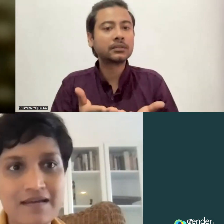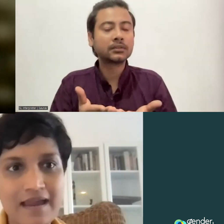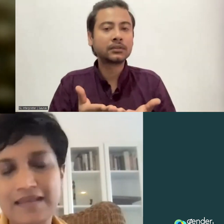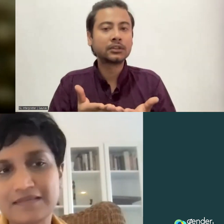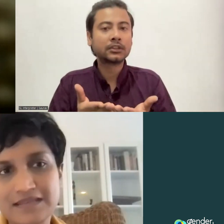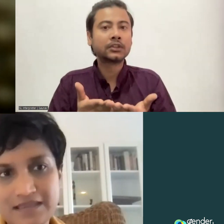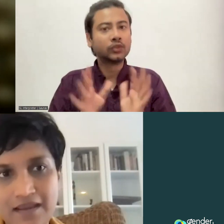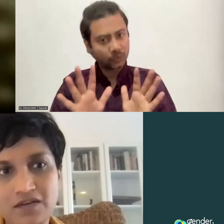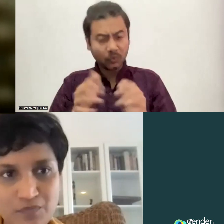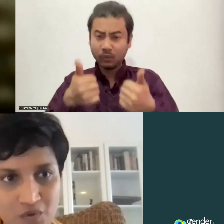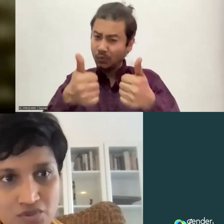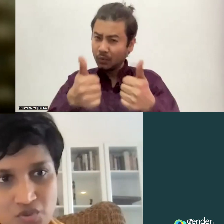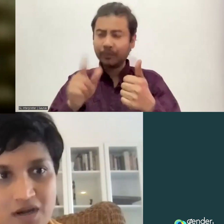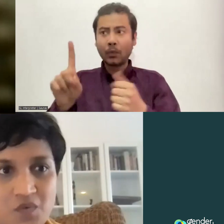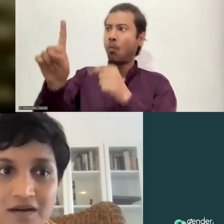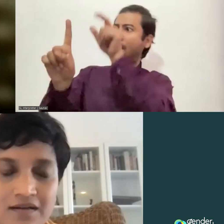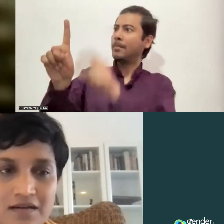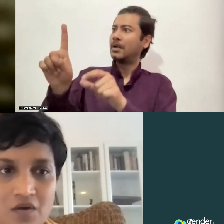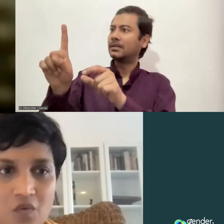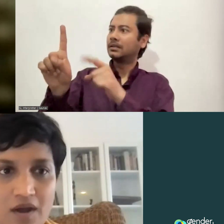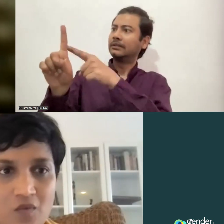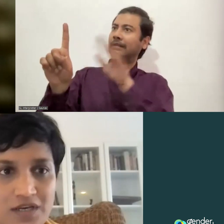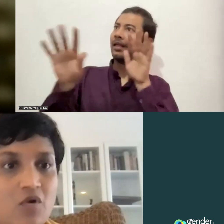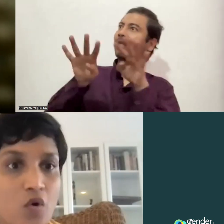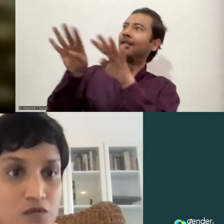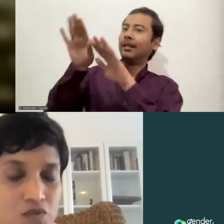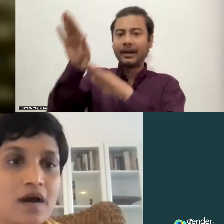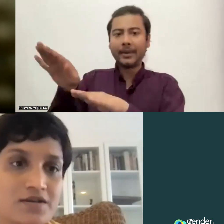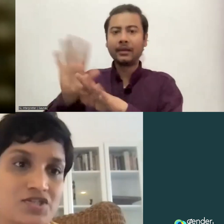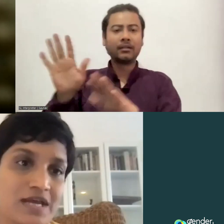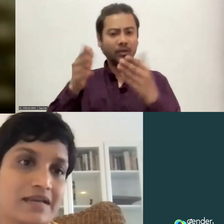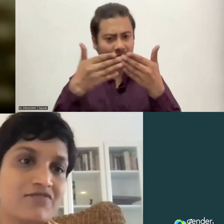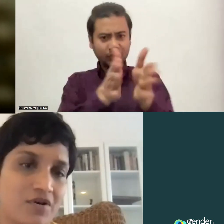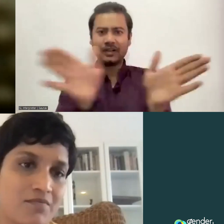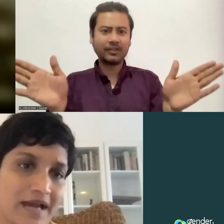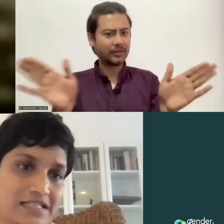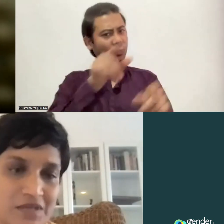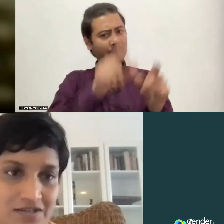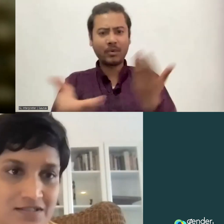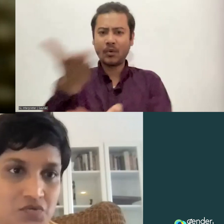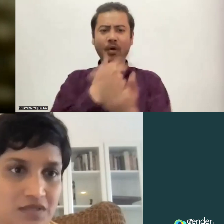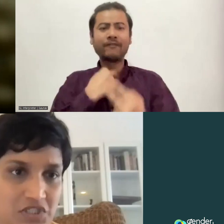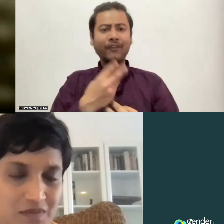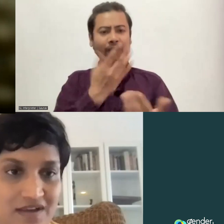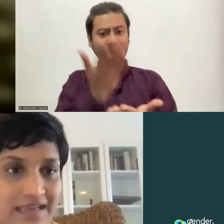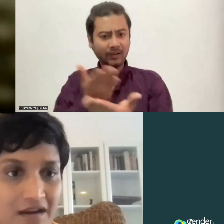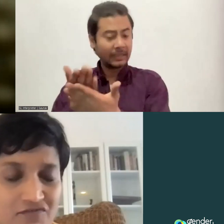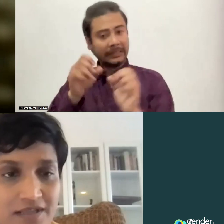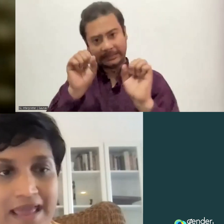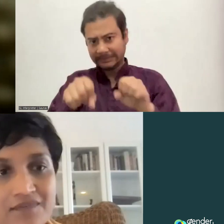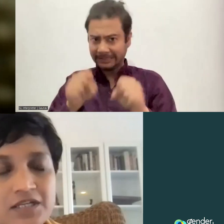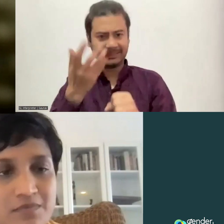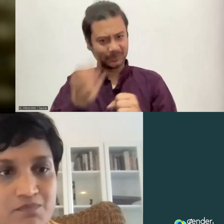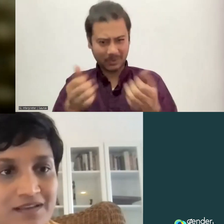thinking and this kind of approach to our work, what I'm also understanding from my experience is you need to be very